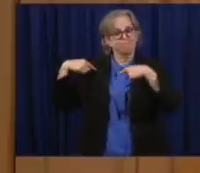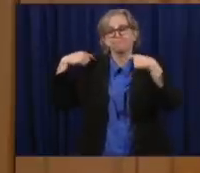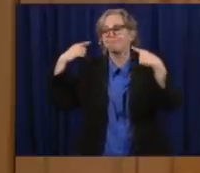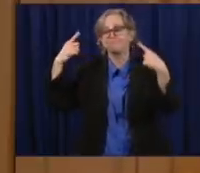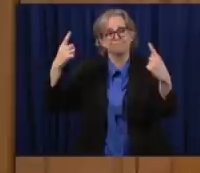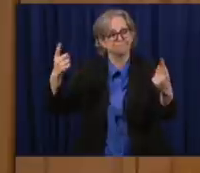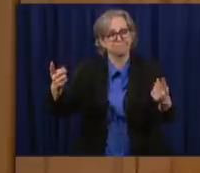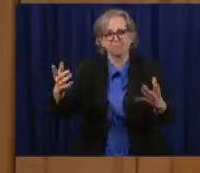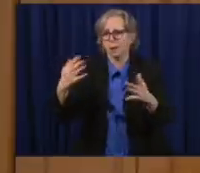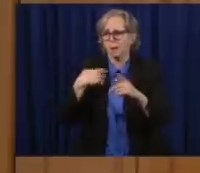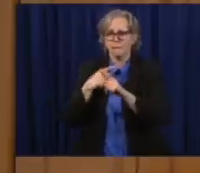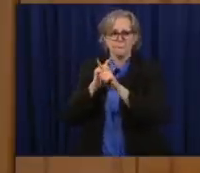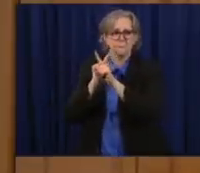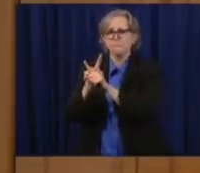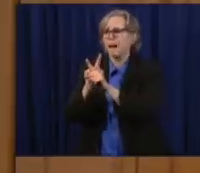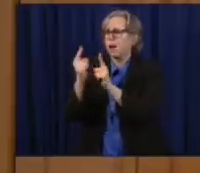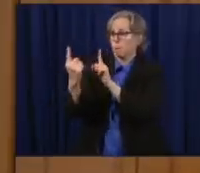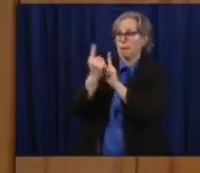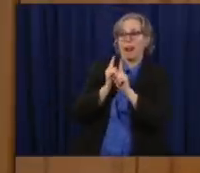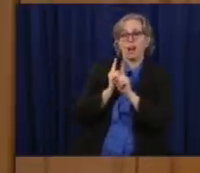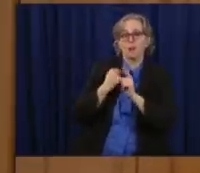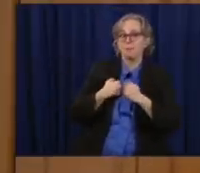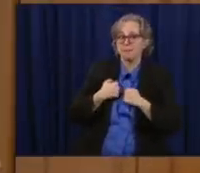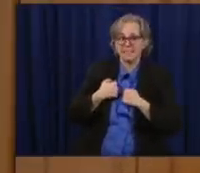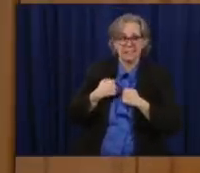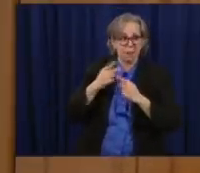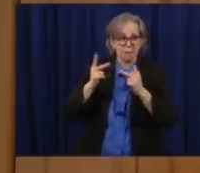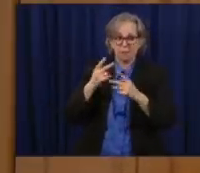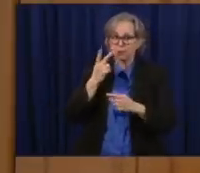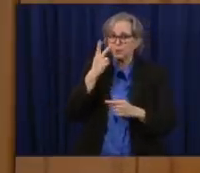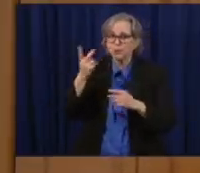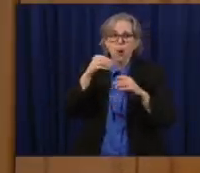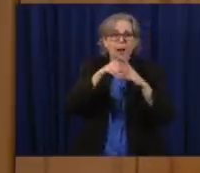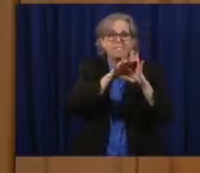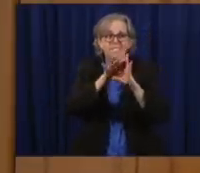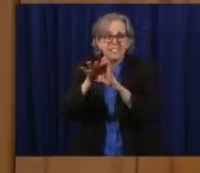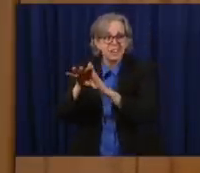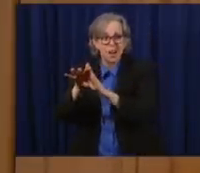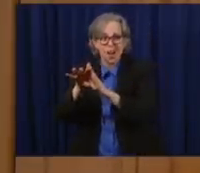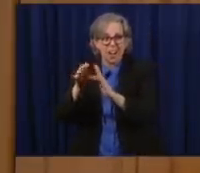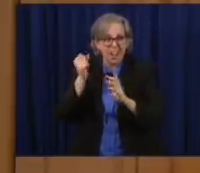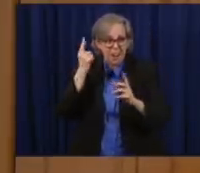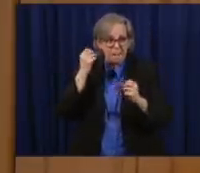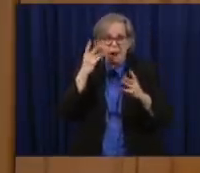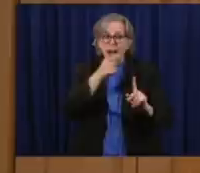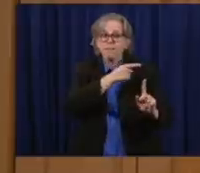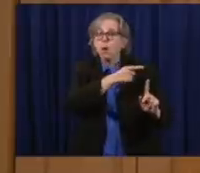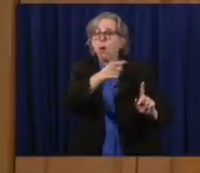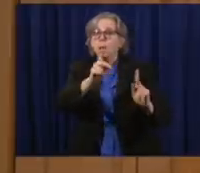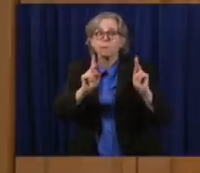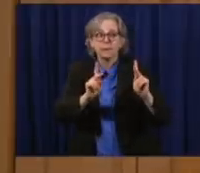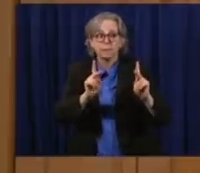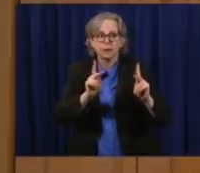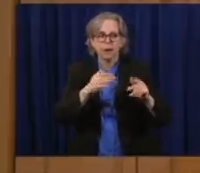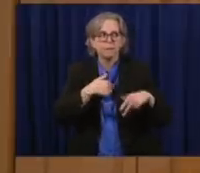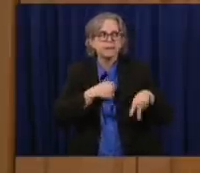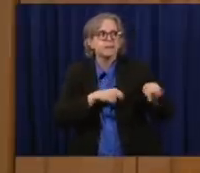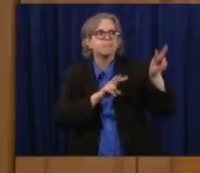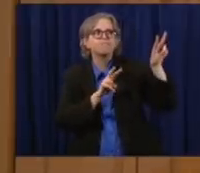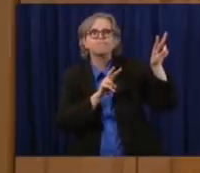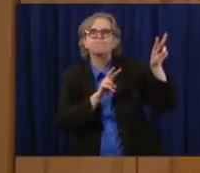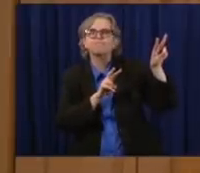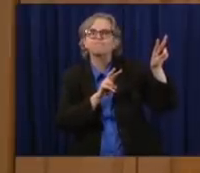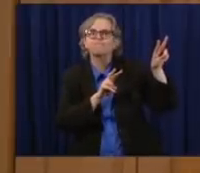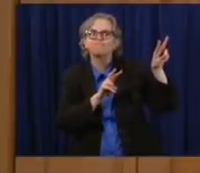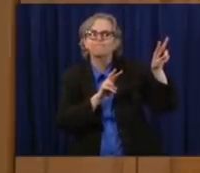me, and the people that you saw, a lot of the folks you saw in the video are the people that I look to that are really